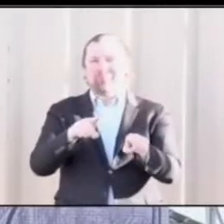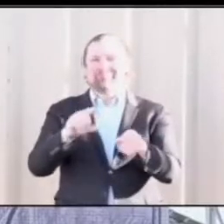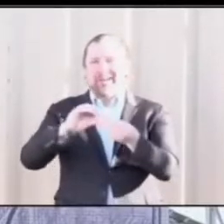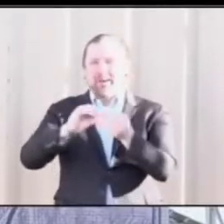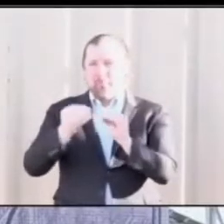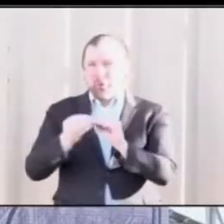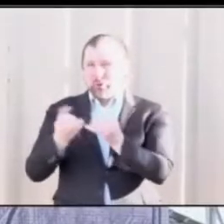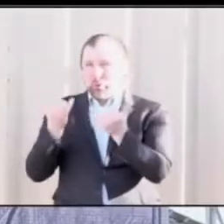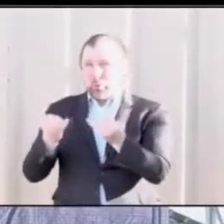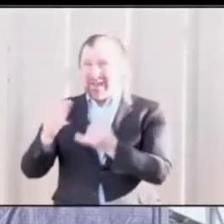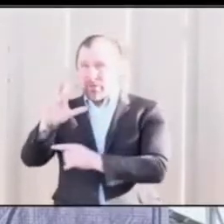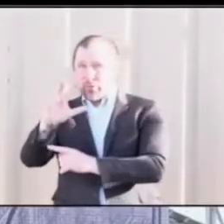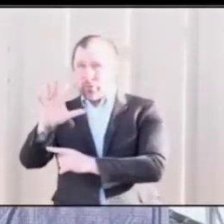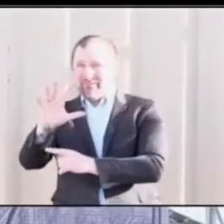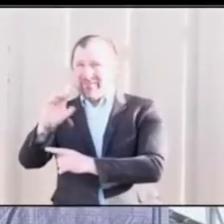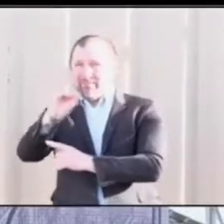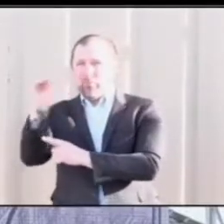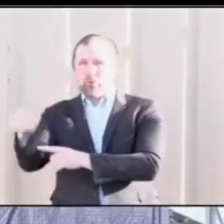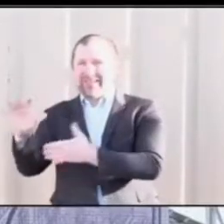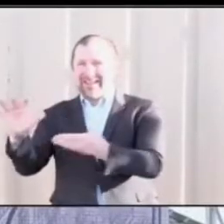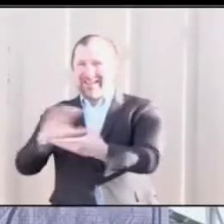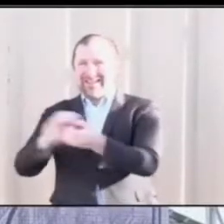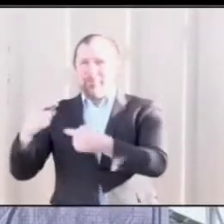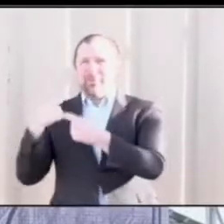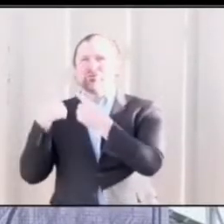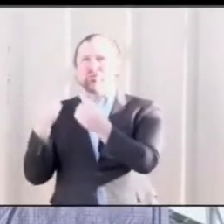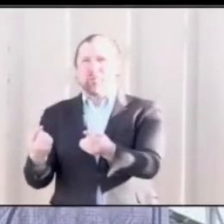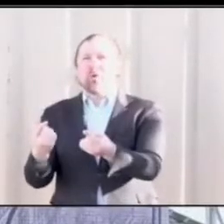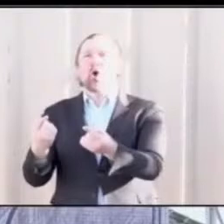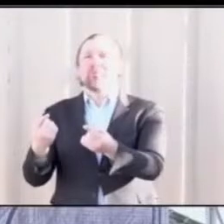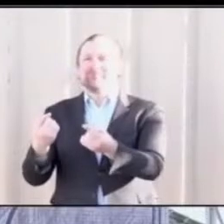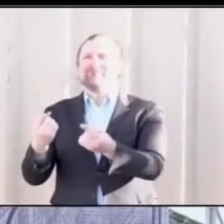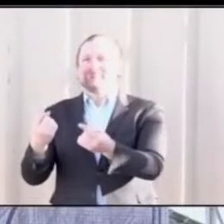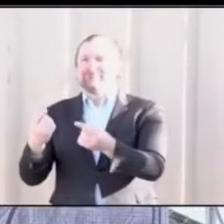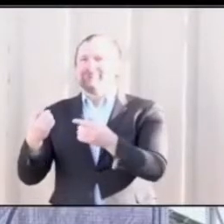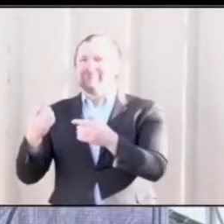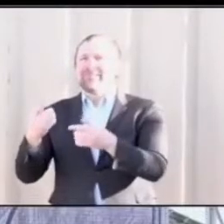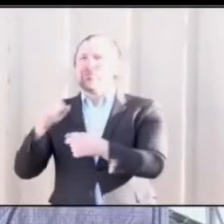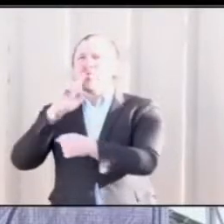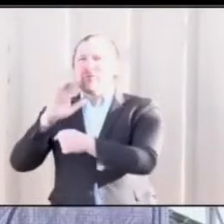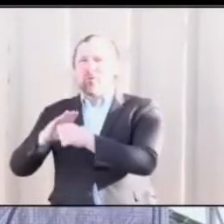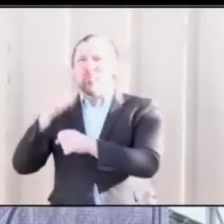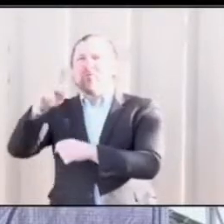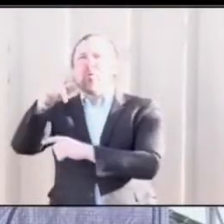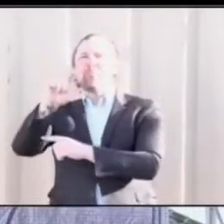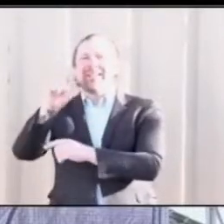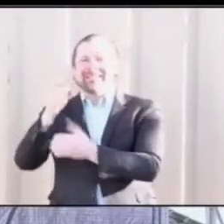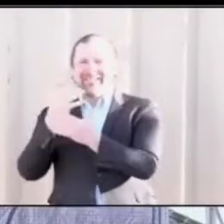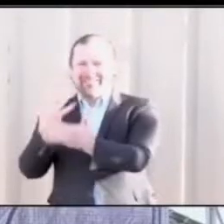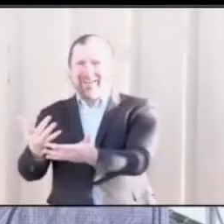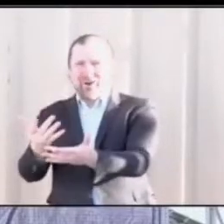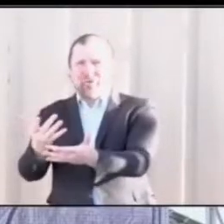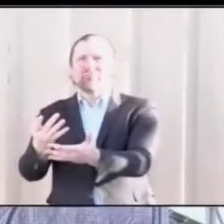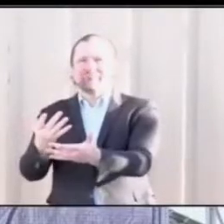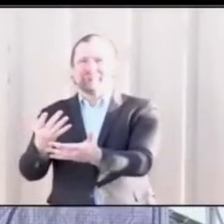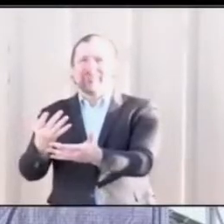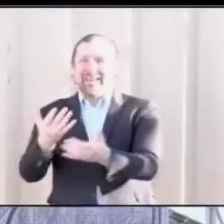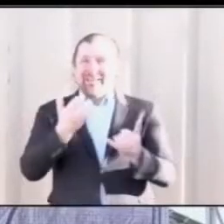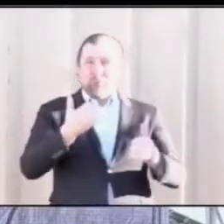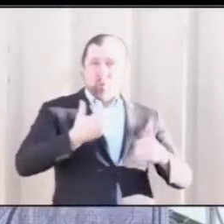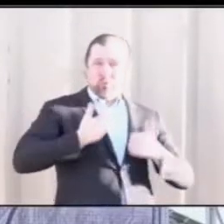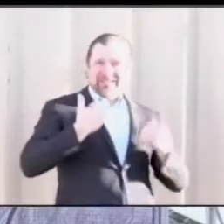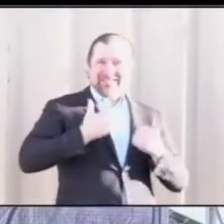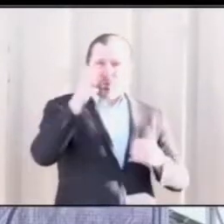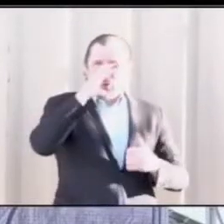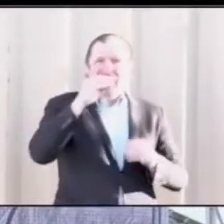today, 35% of the damage inspections have been completed for the Palisades incident. For residents seeking that